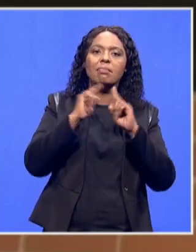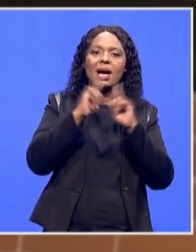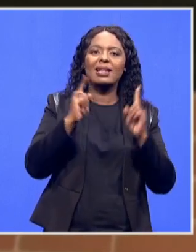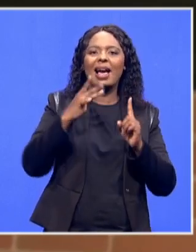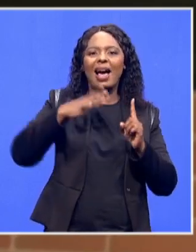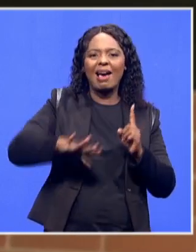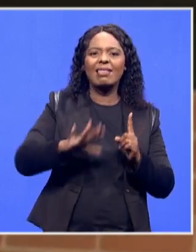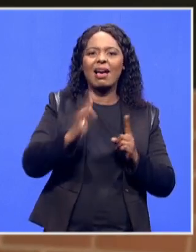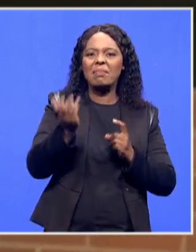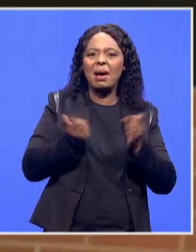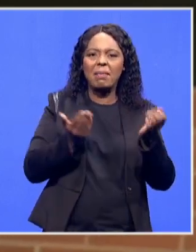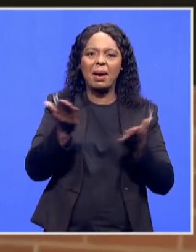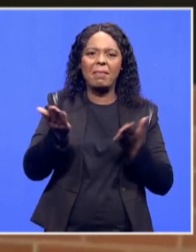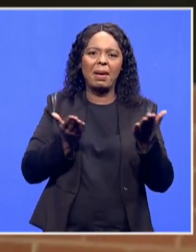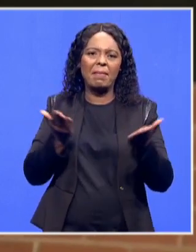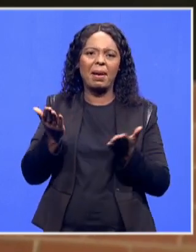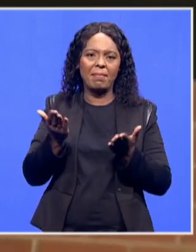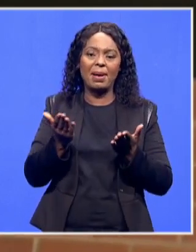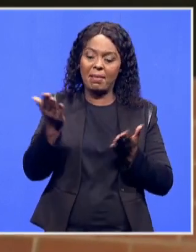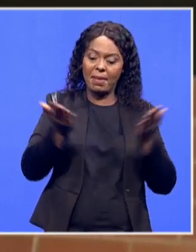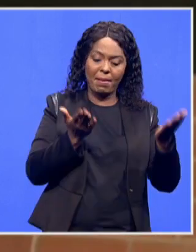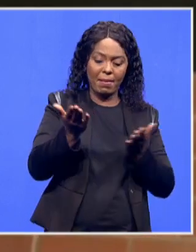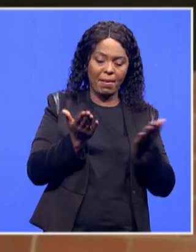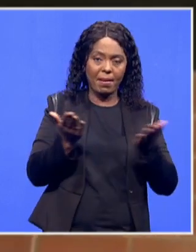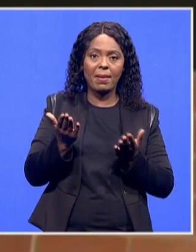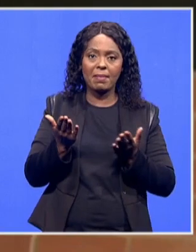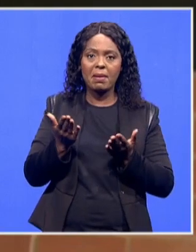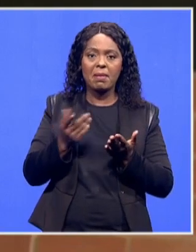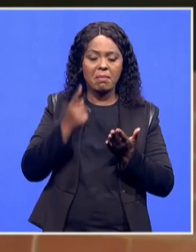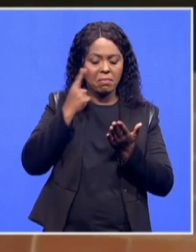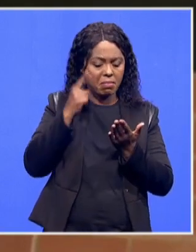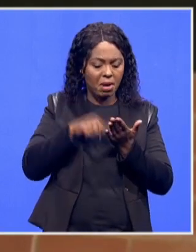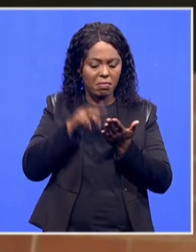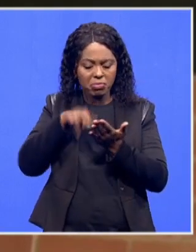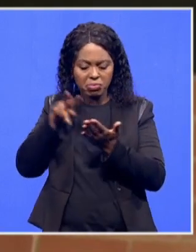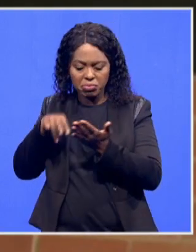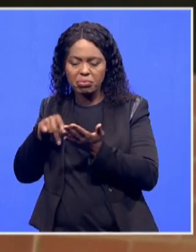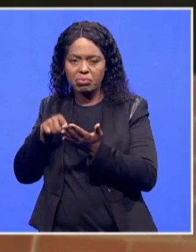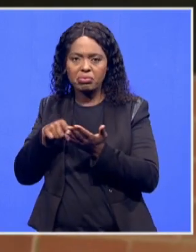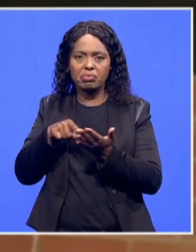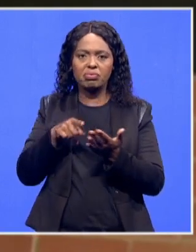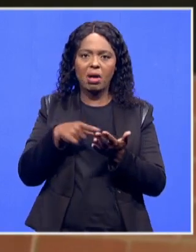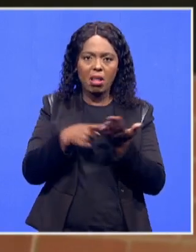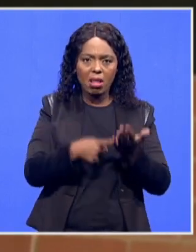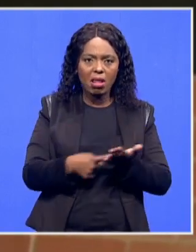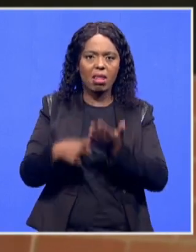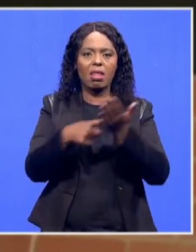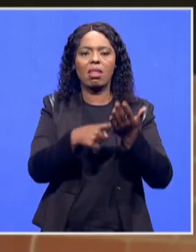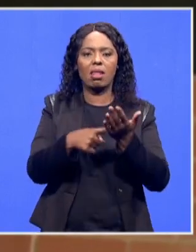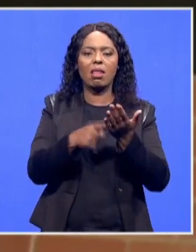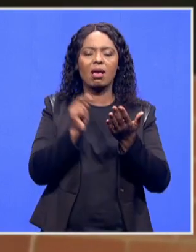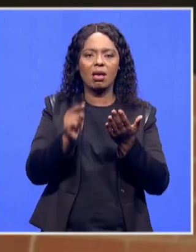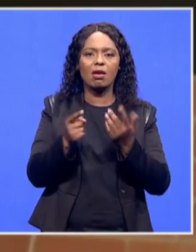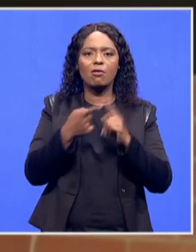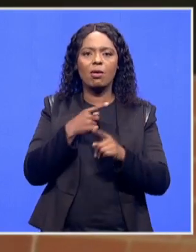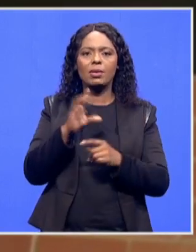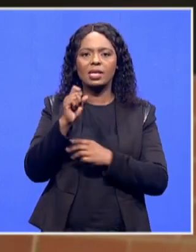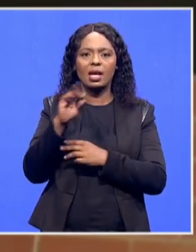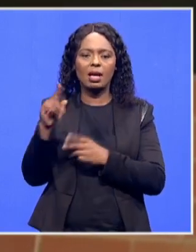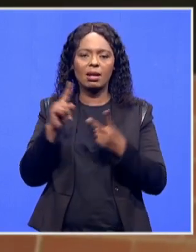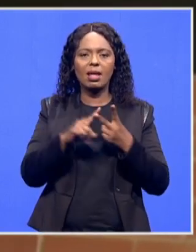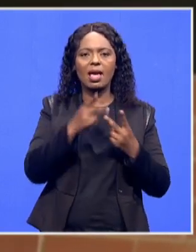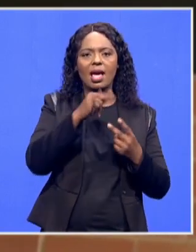well, this court still needs to deal with those applications. We have an application brought by SANEF as well as Helen